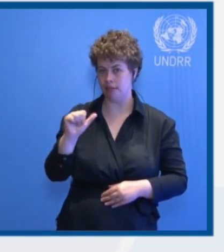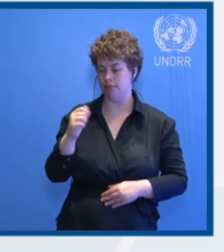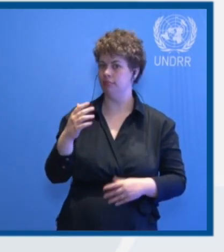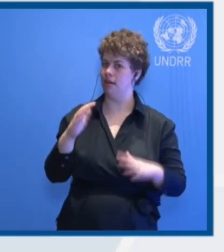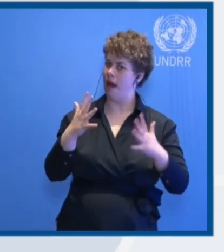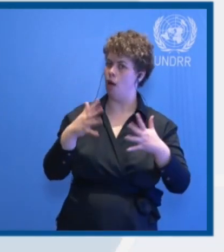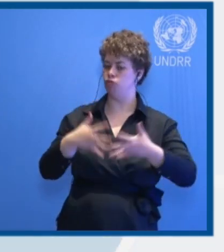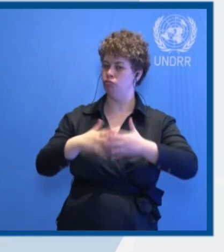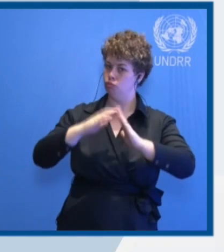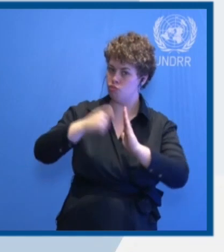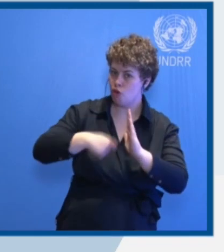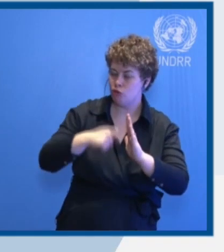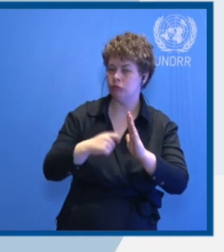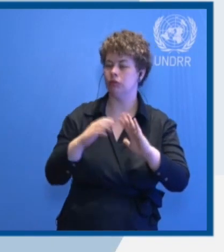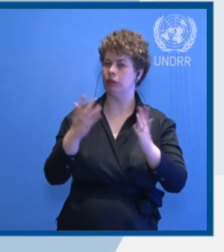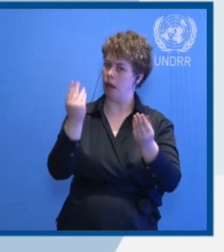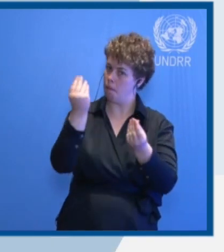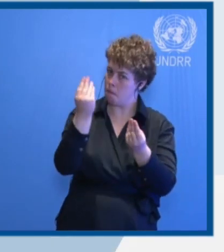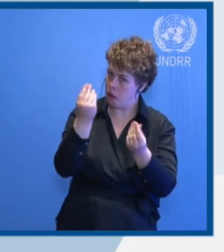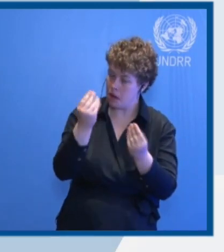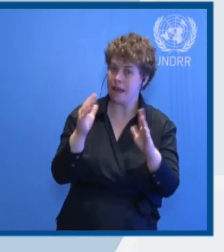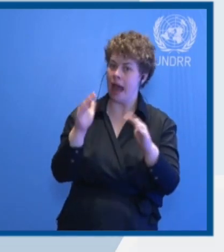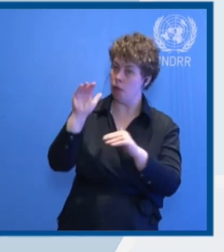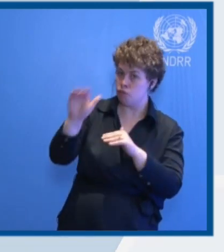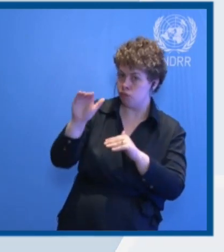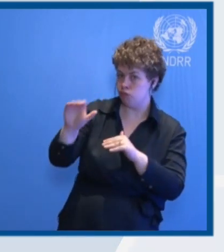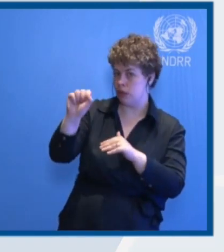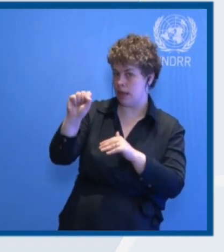also incentives for SMEs